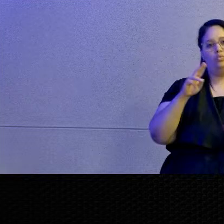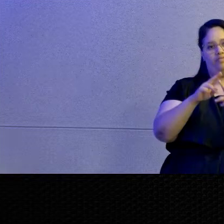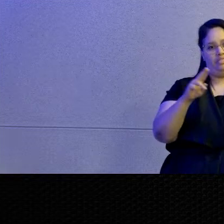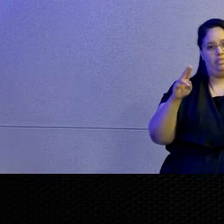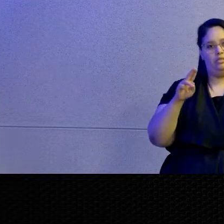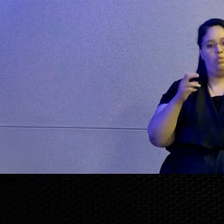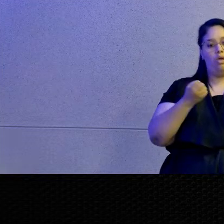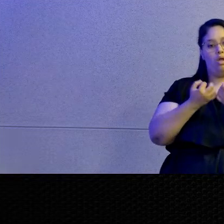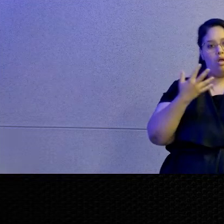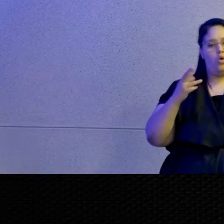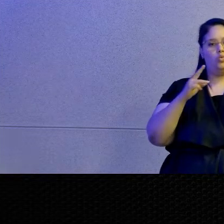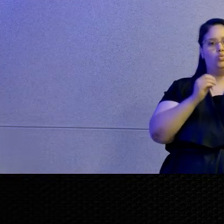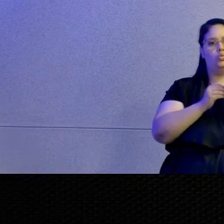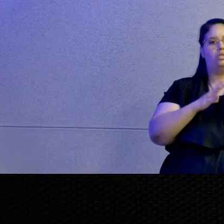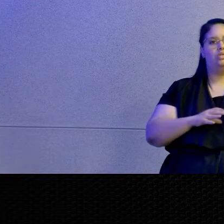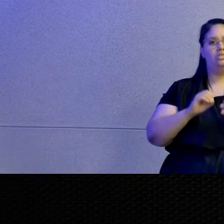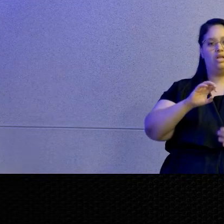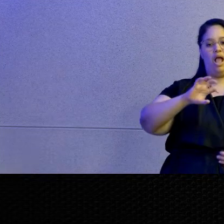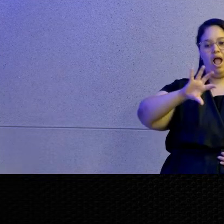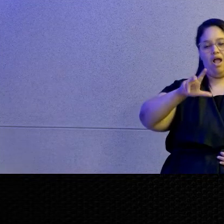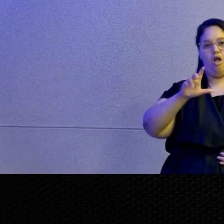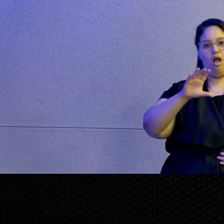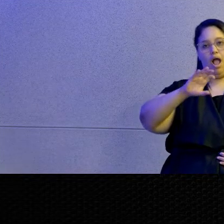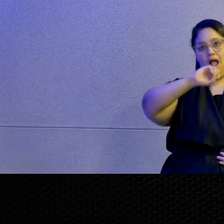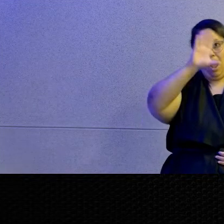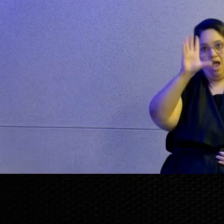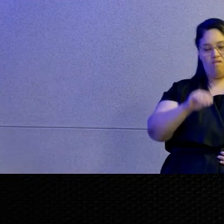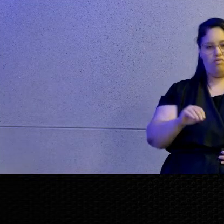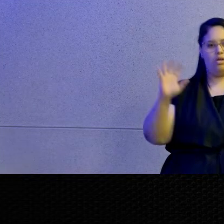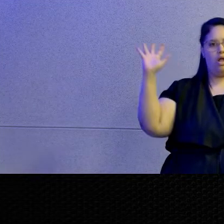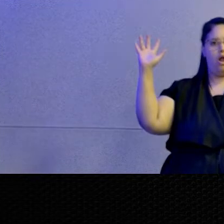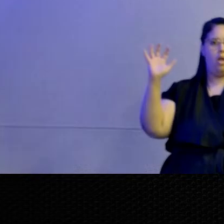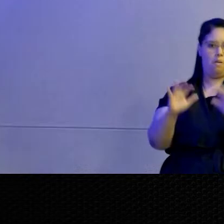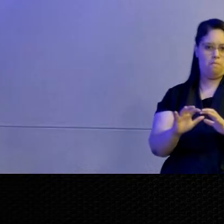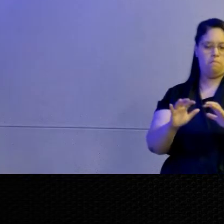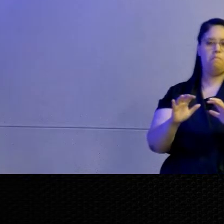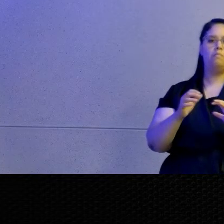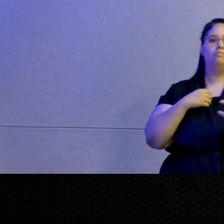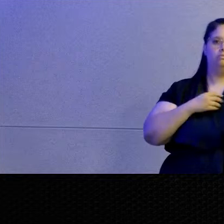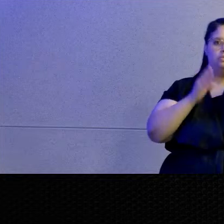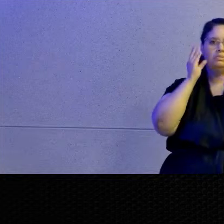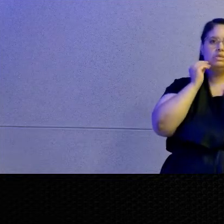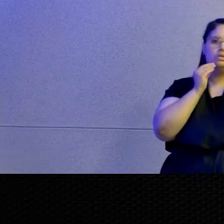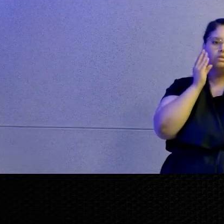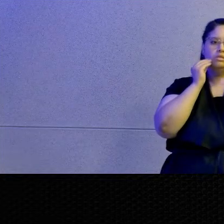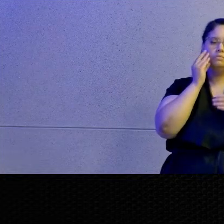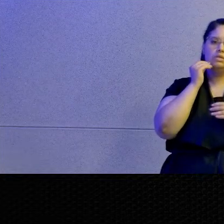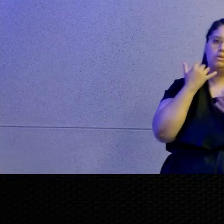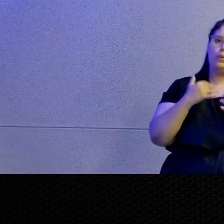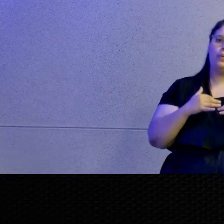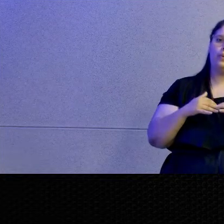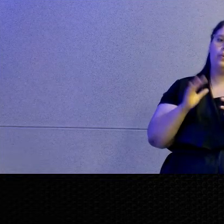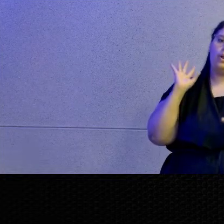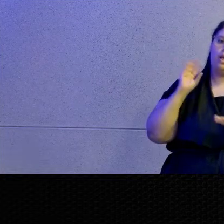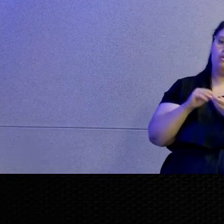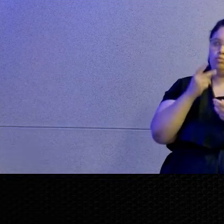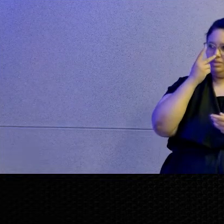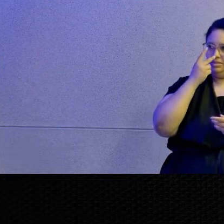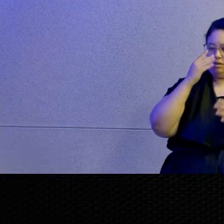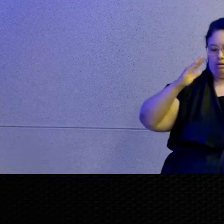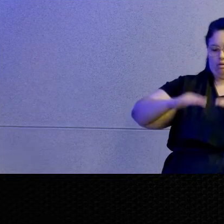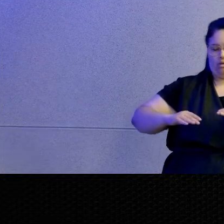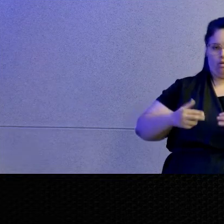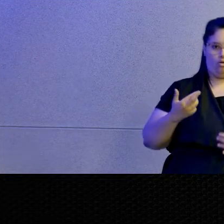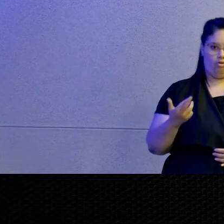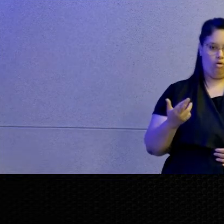from African continent came to get hands-on experience, as you can see on the bottom